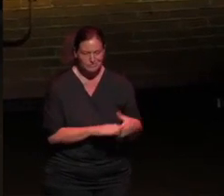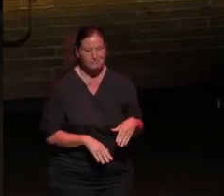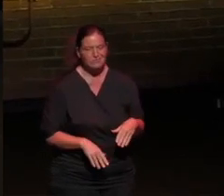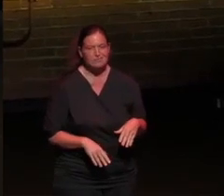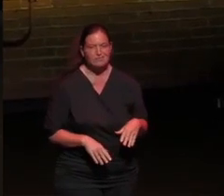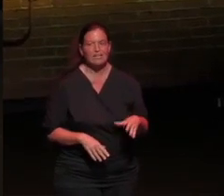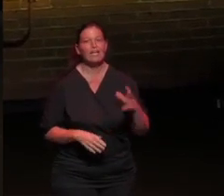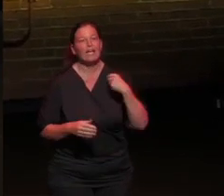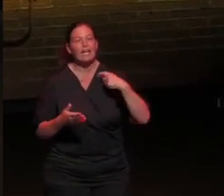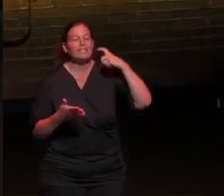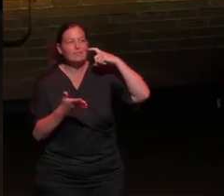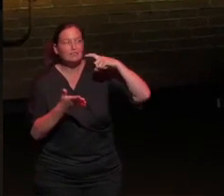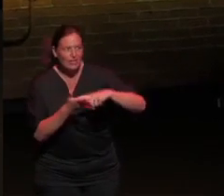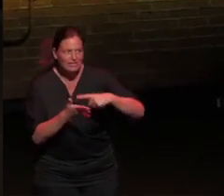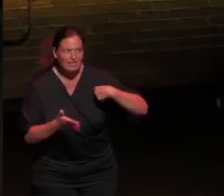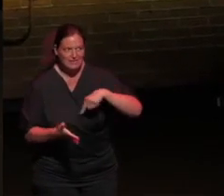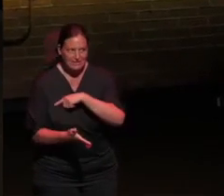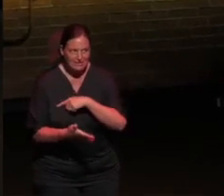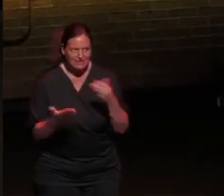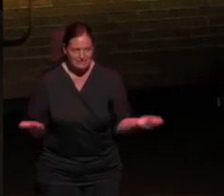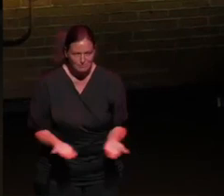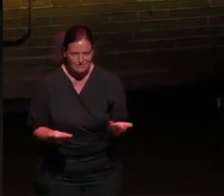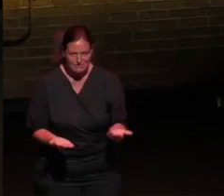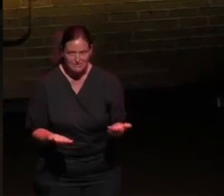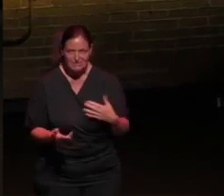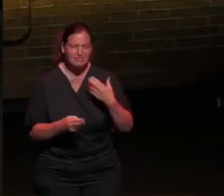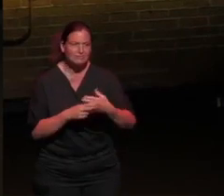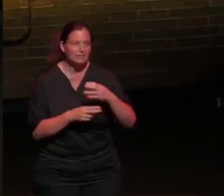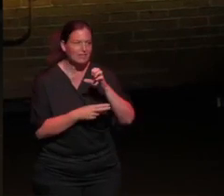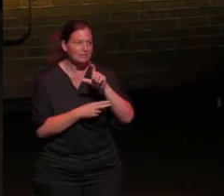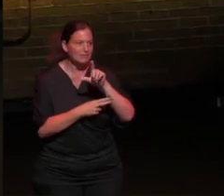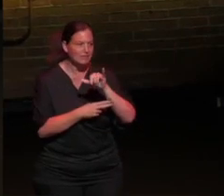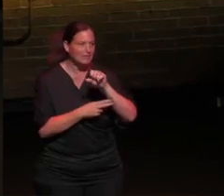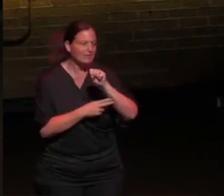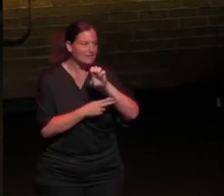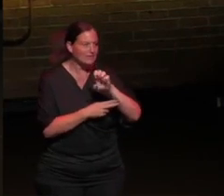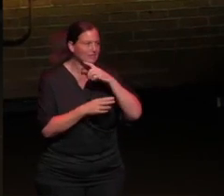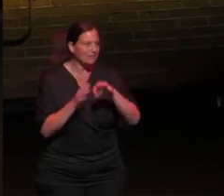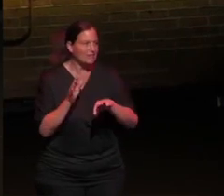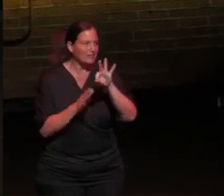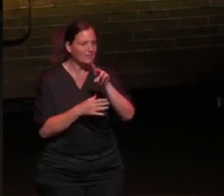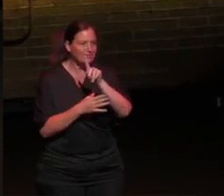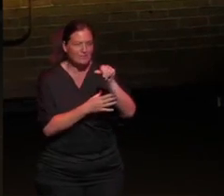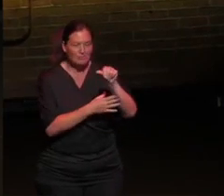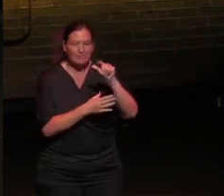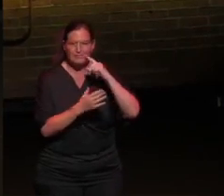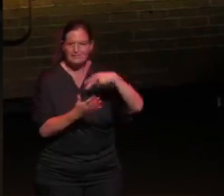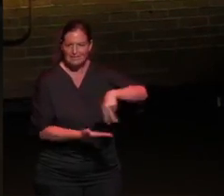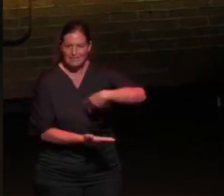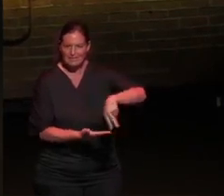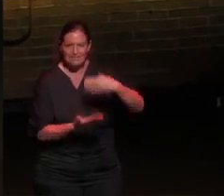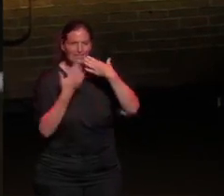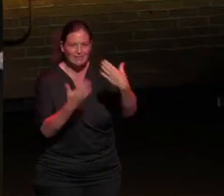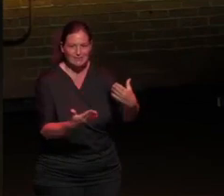And recognize our presence. My name is Elise Patterson. I'm the founder of Abilities Dance. Thank you.